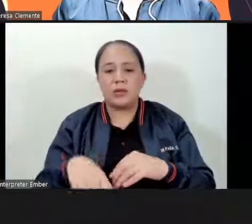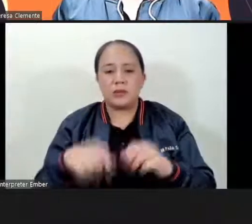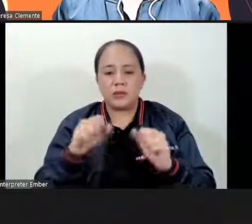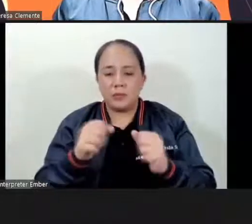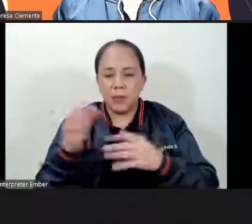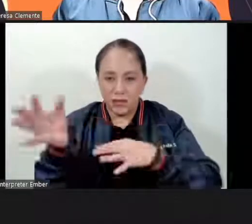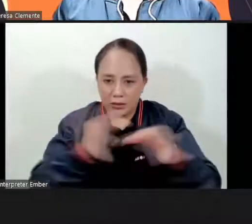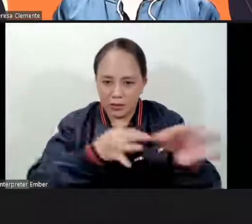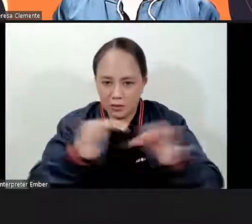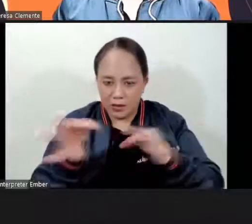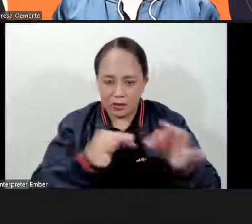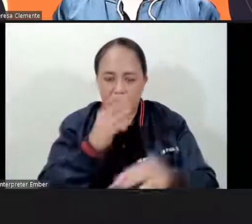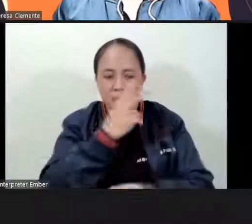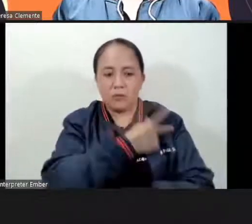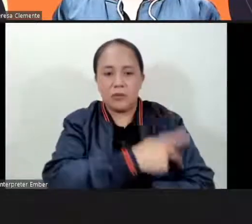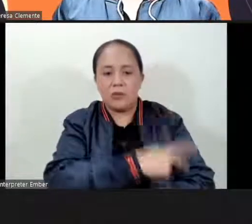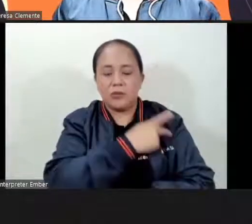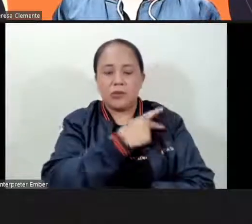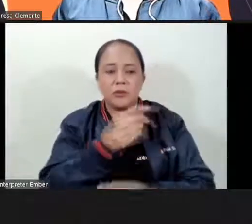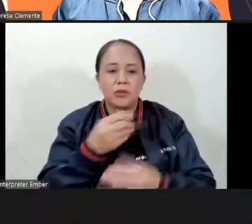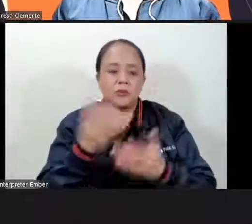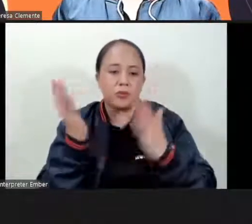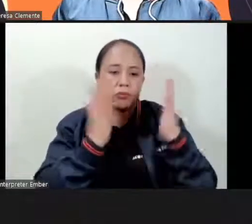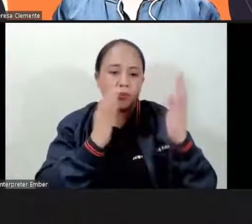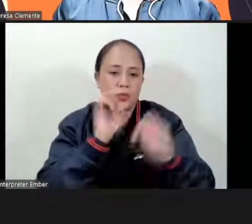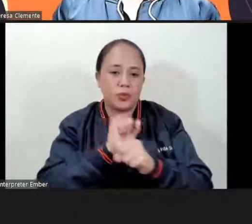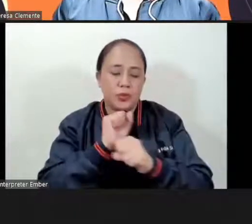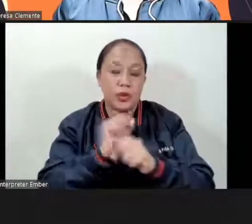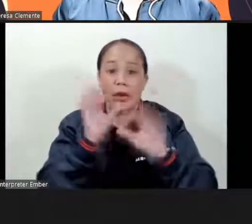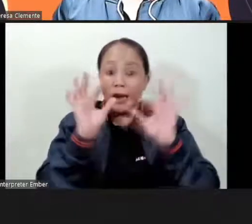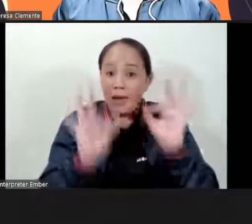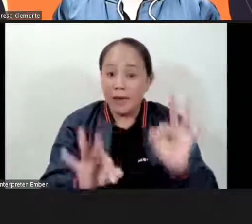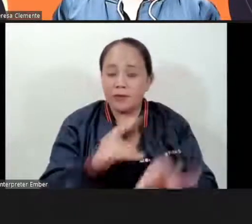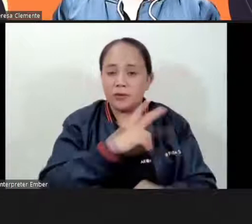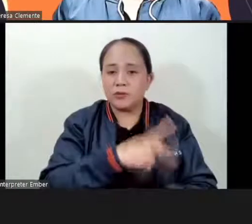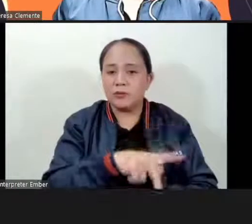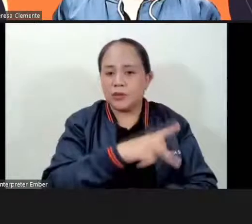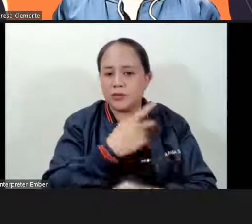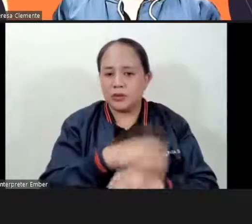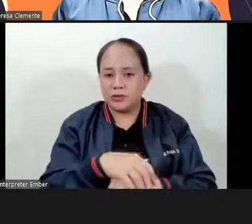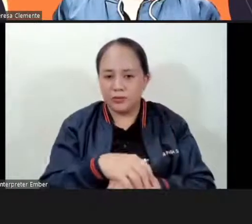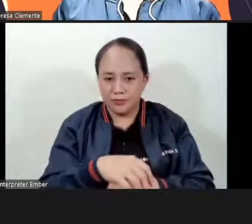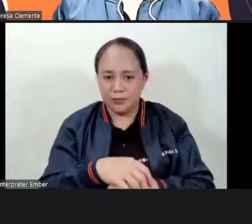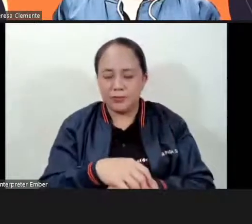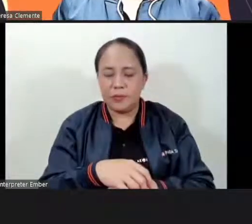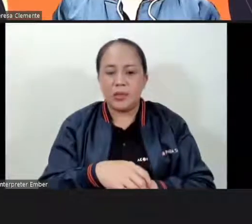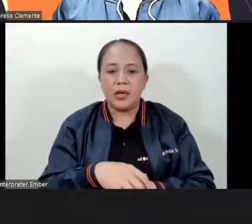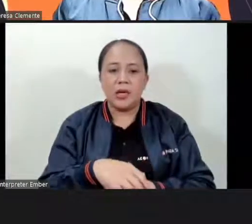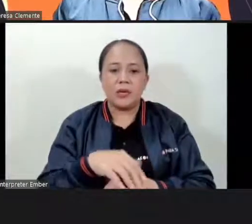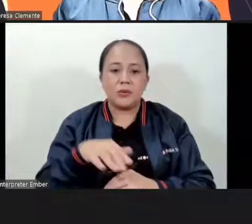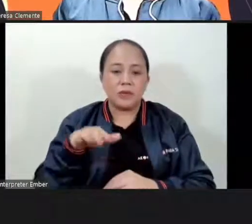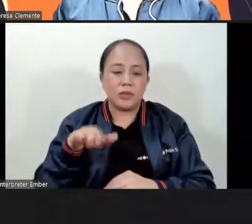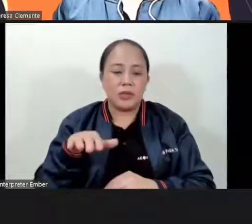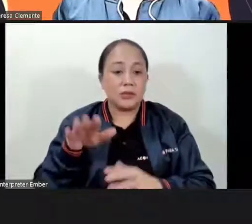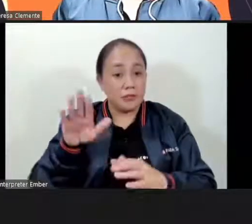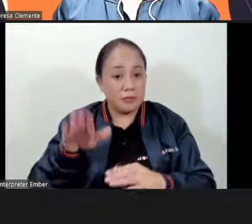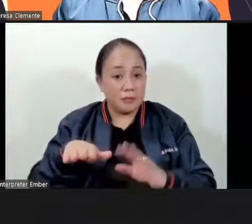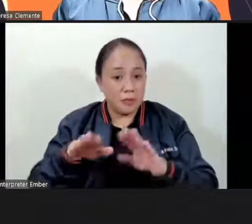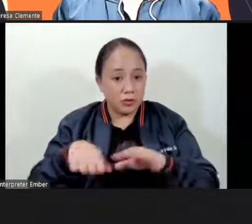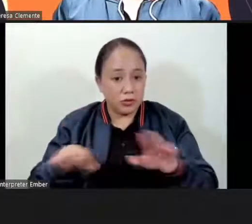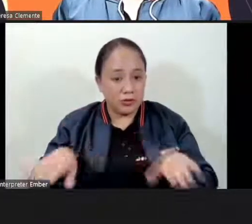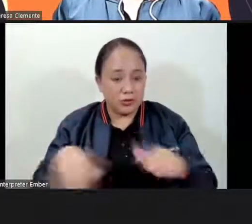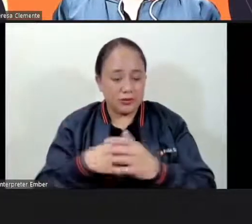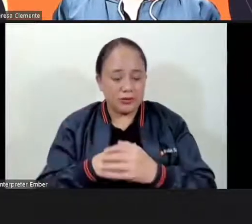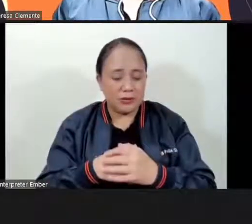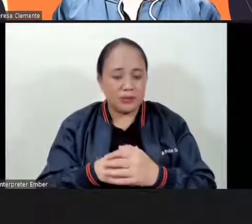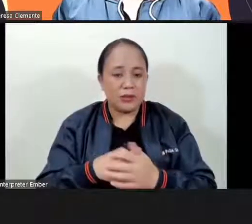explained to the patient and the caregiver if the patient is pediatric population. Now po, not